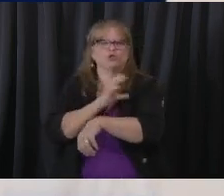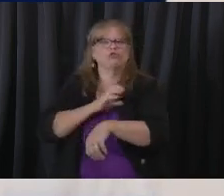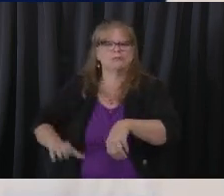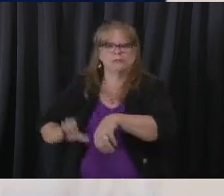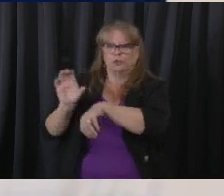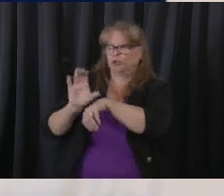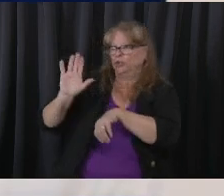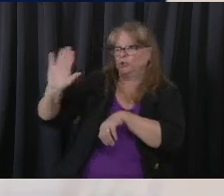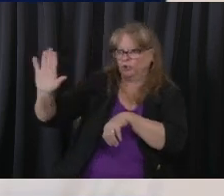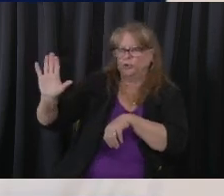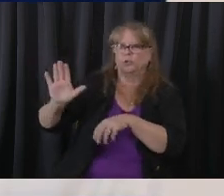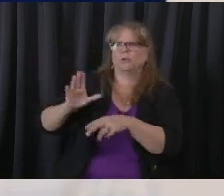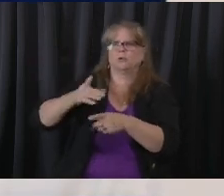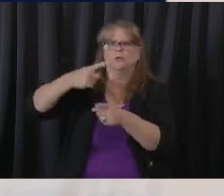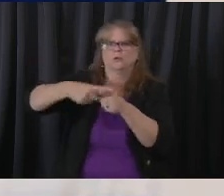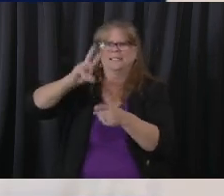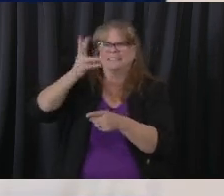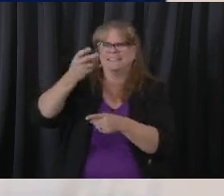out